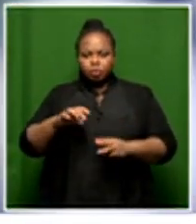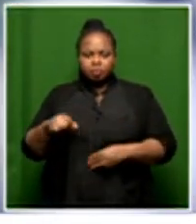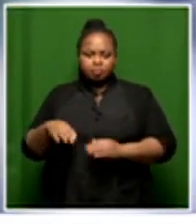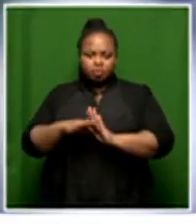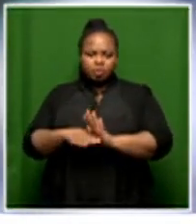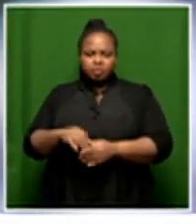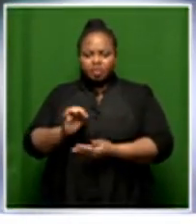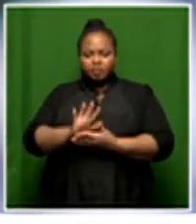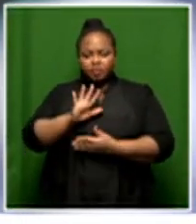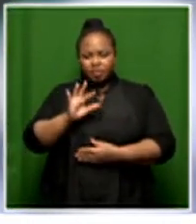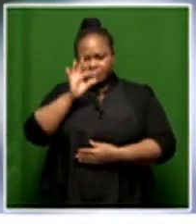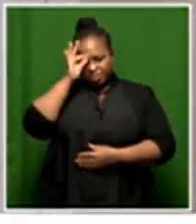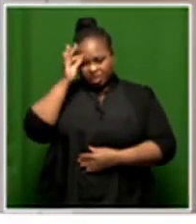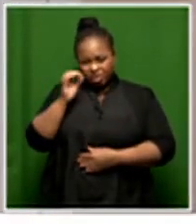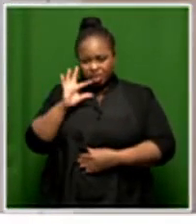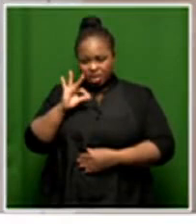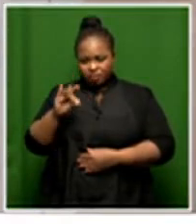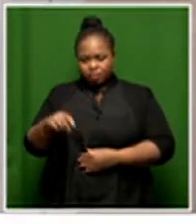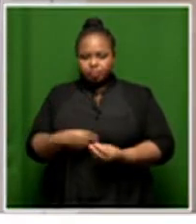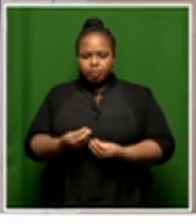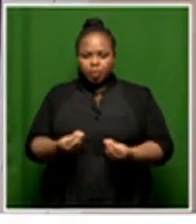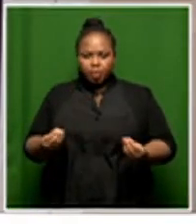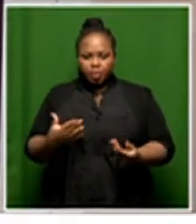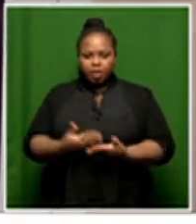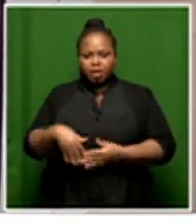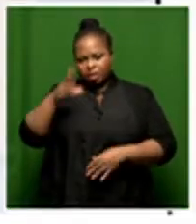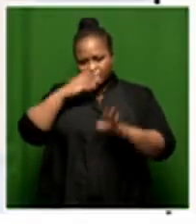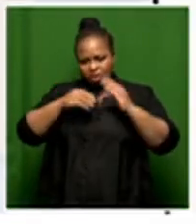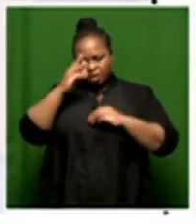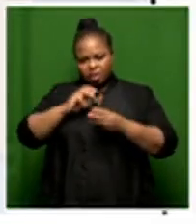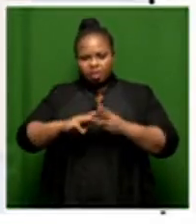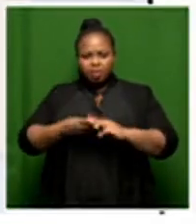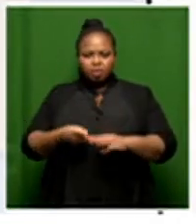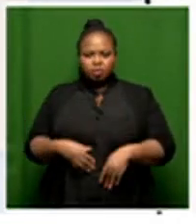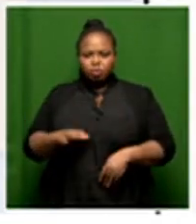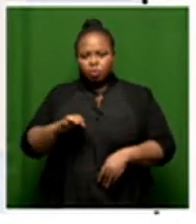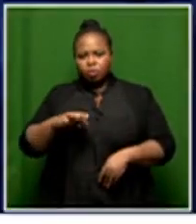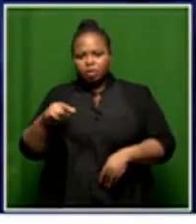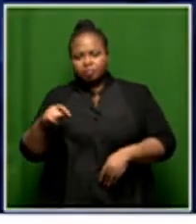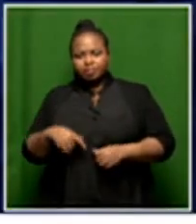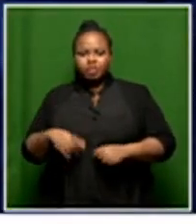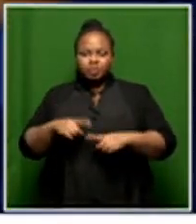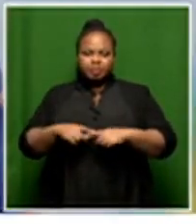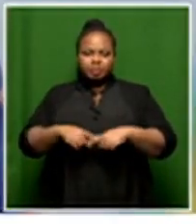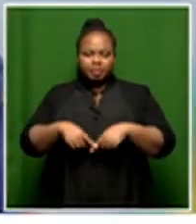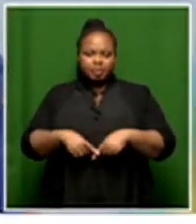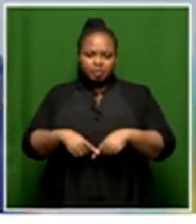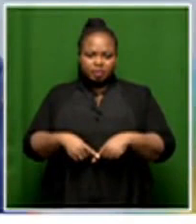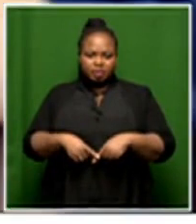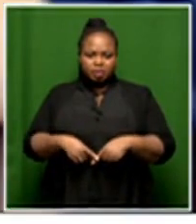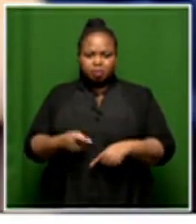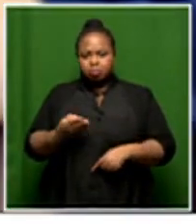So in 15 minutes a day, kids can learn maths or learn their coding depending on the session that's presented to